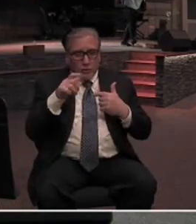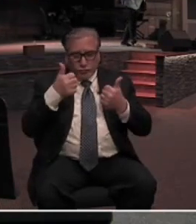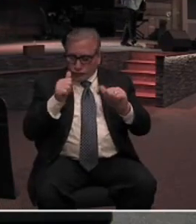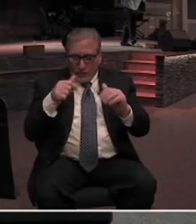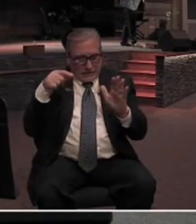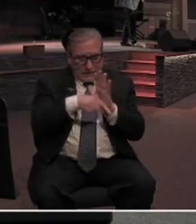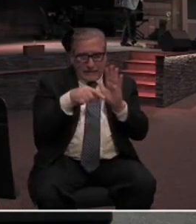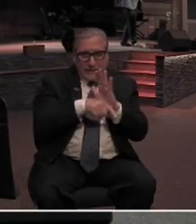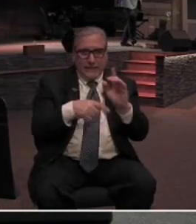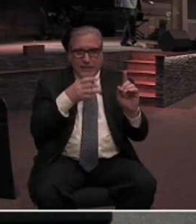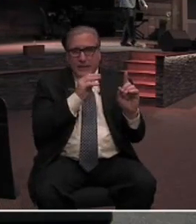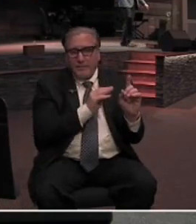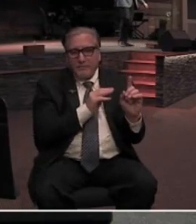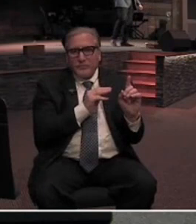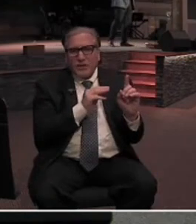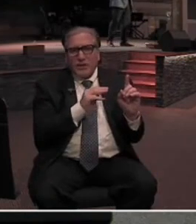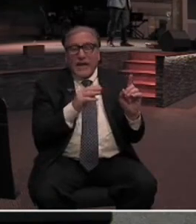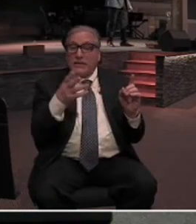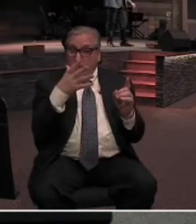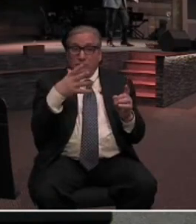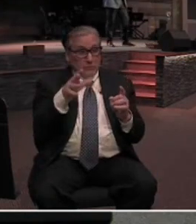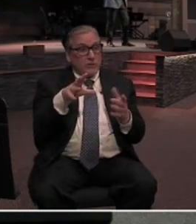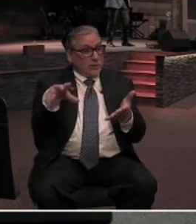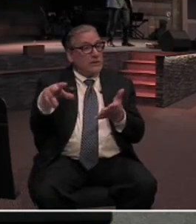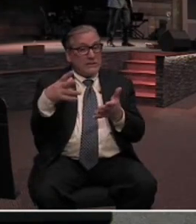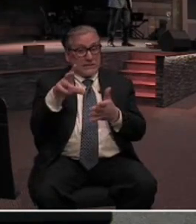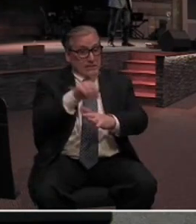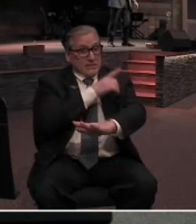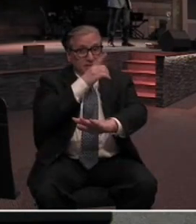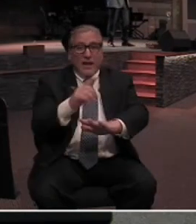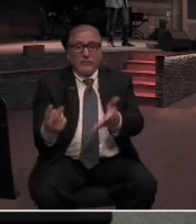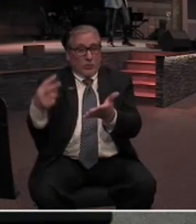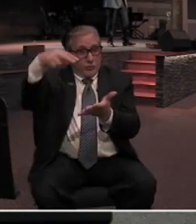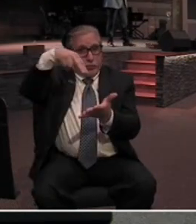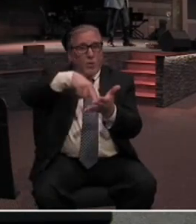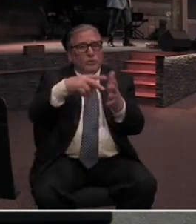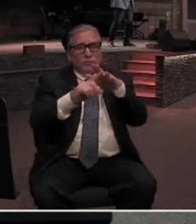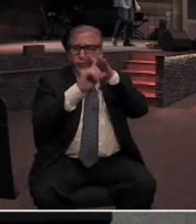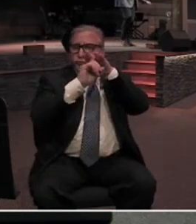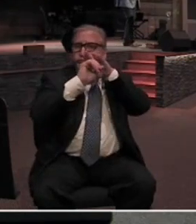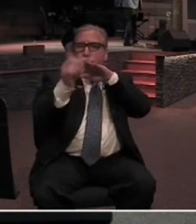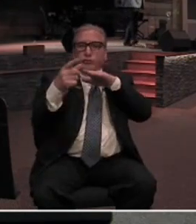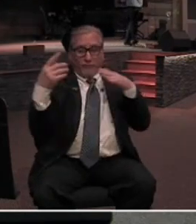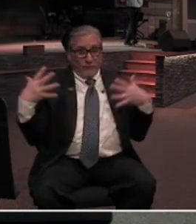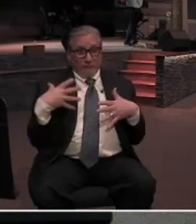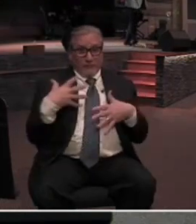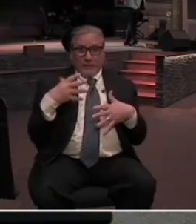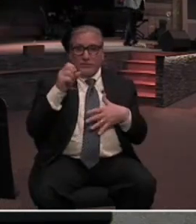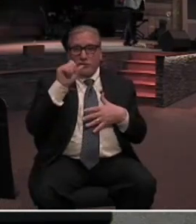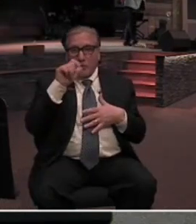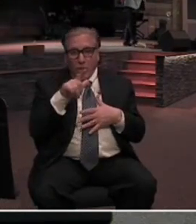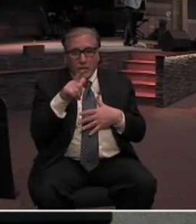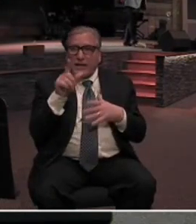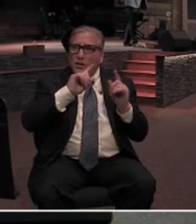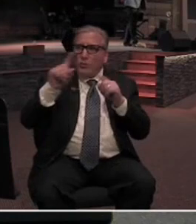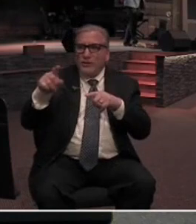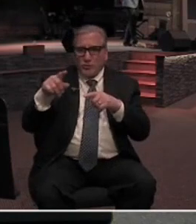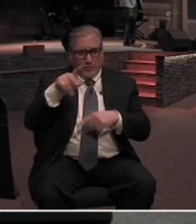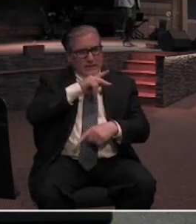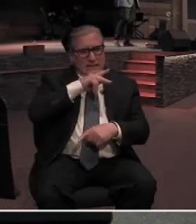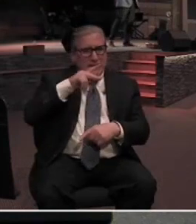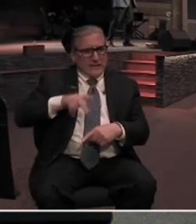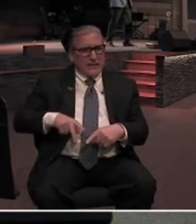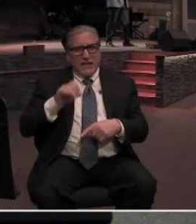1 Samuel 21:10. And David arose and fled that day for fear of Saul and went to Achish, the king of